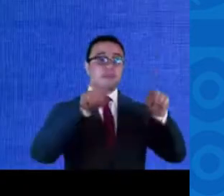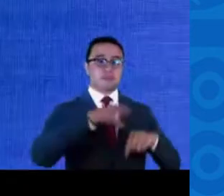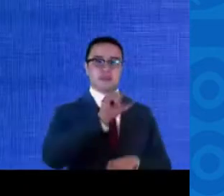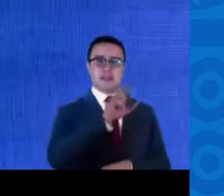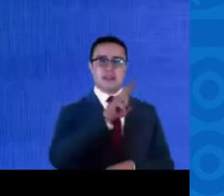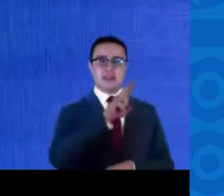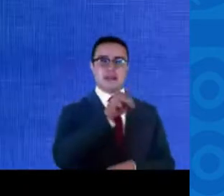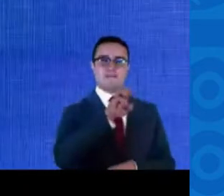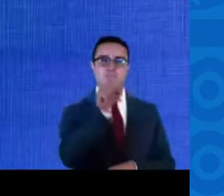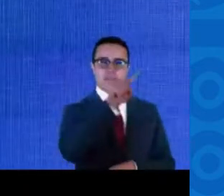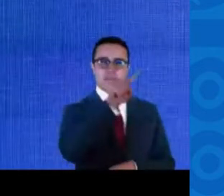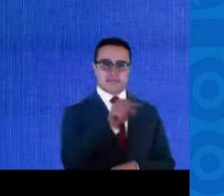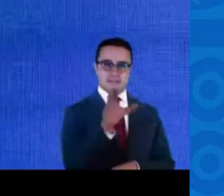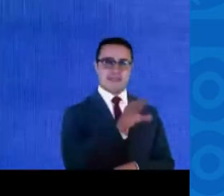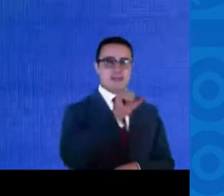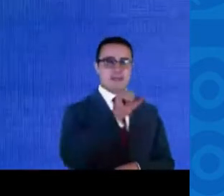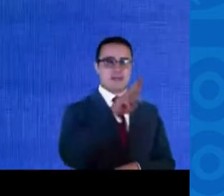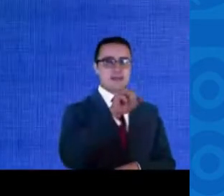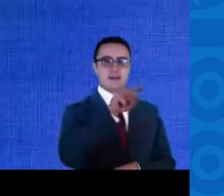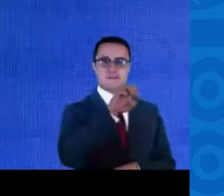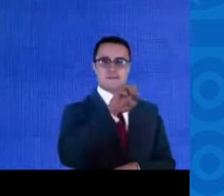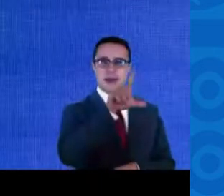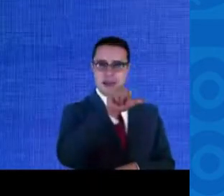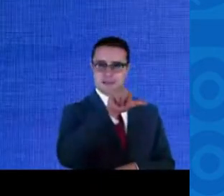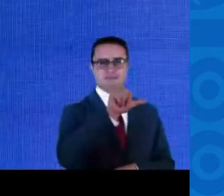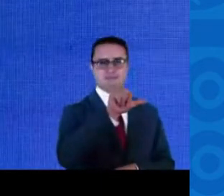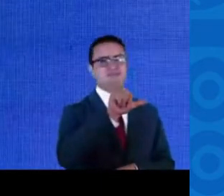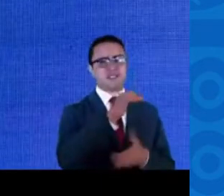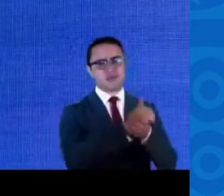Mr. Carlos Caravella, a